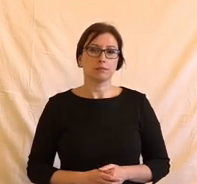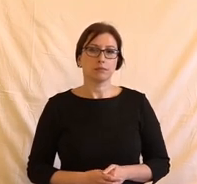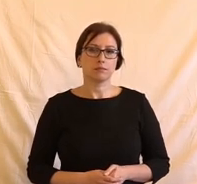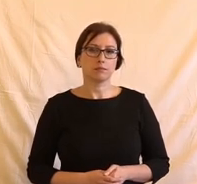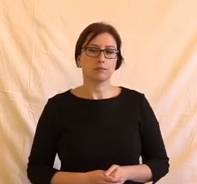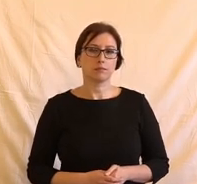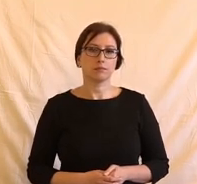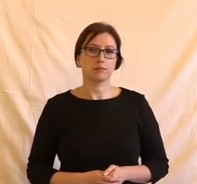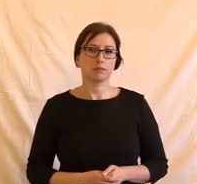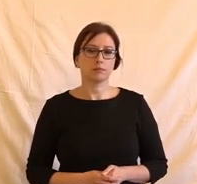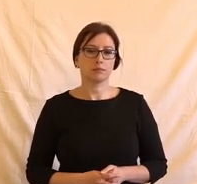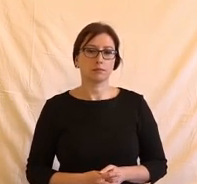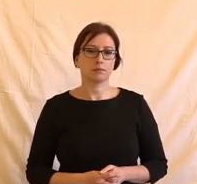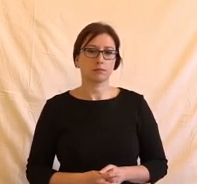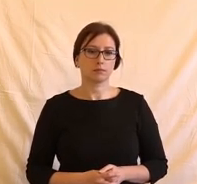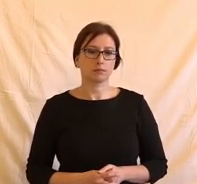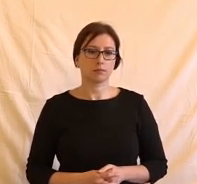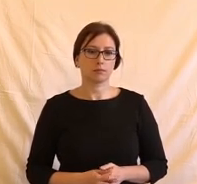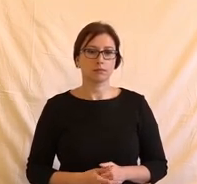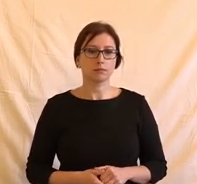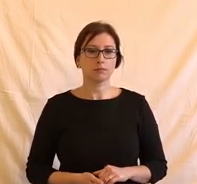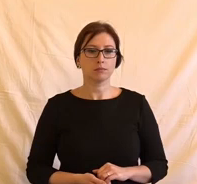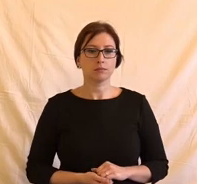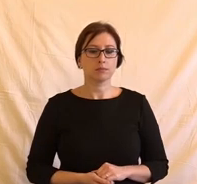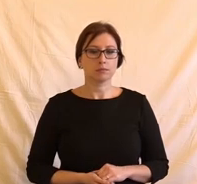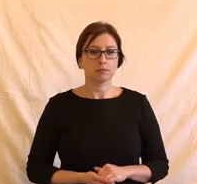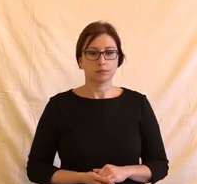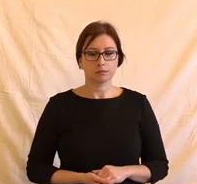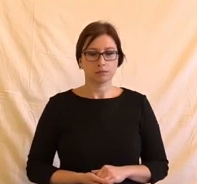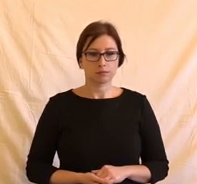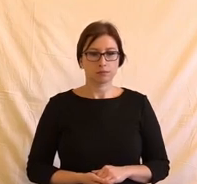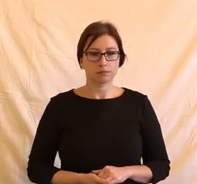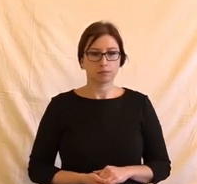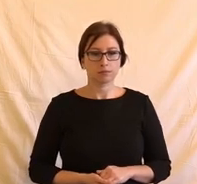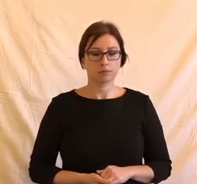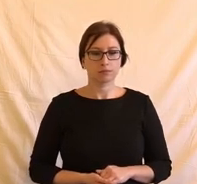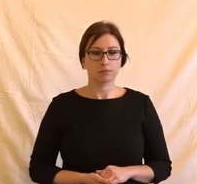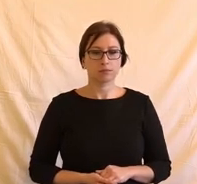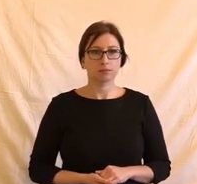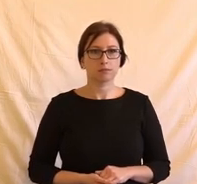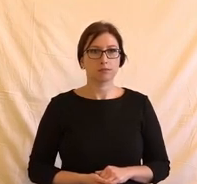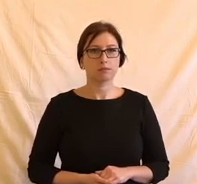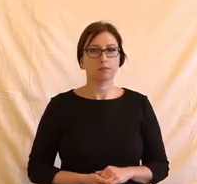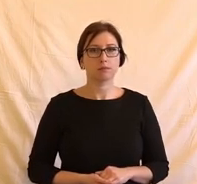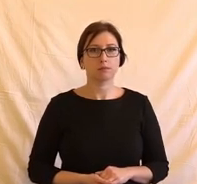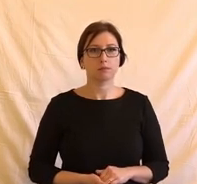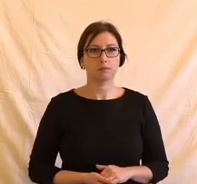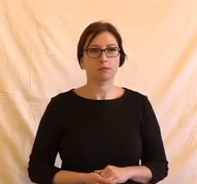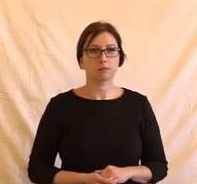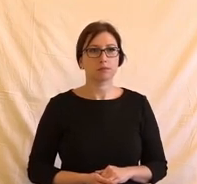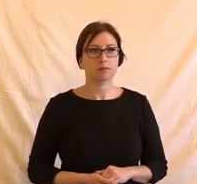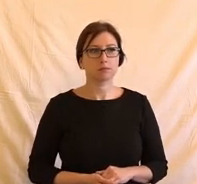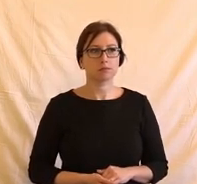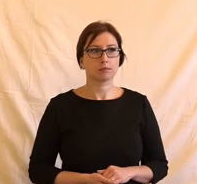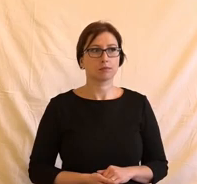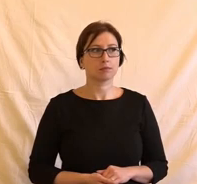the system. I don't know, I'm not old enough that I've ever written a check, but I think